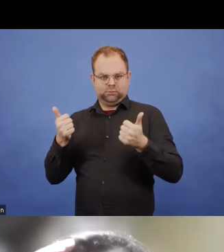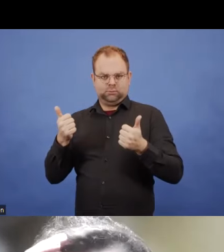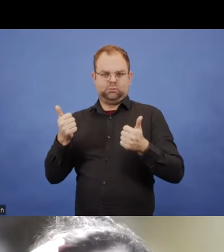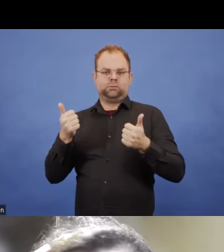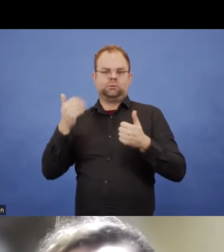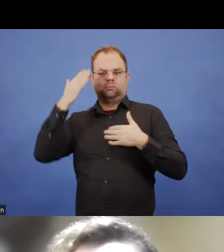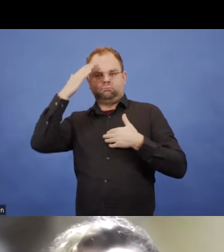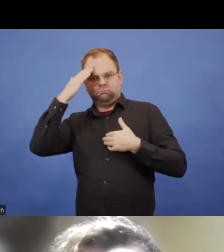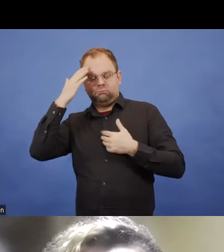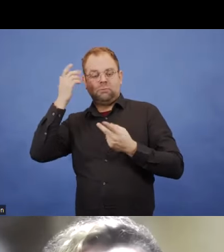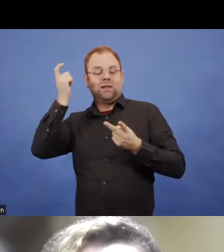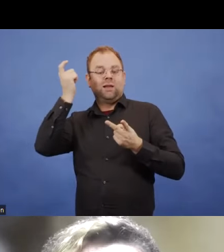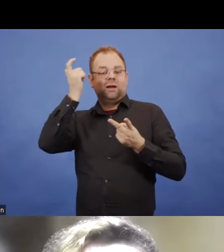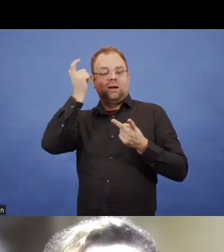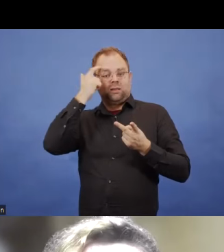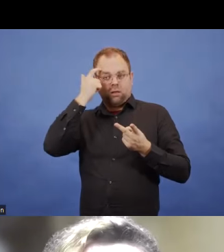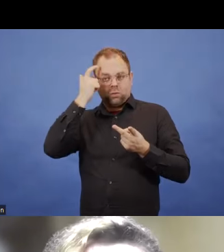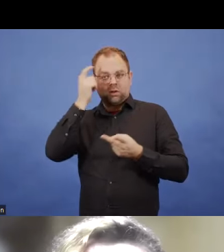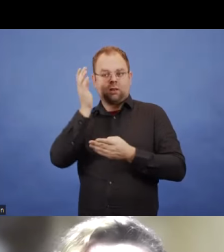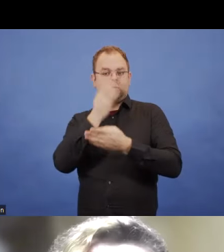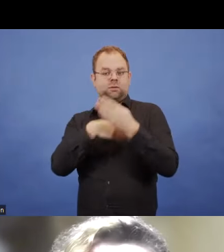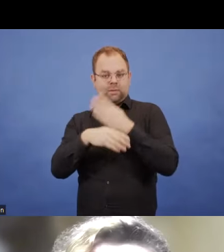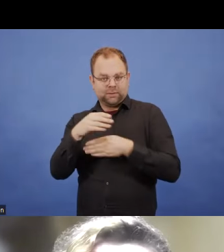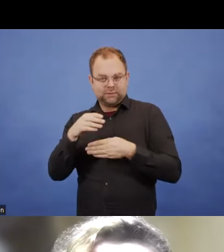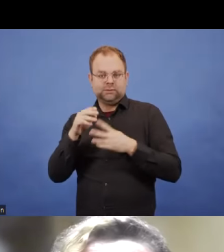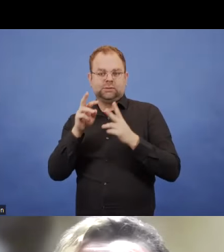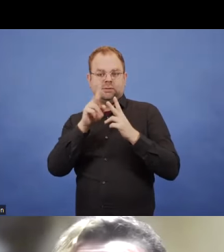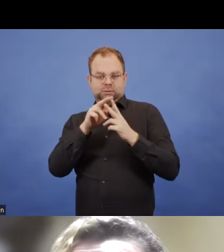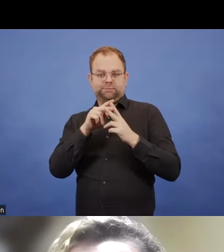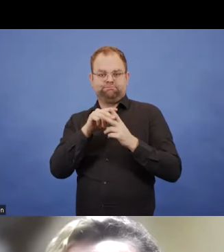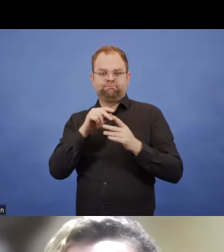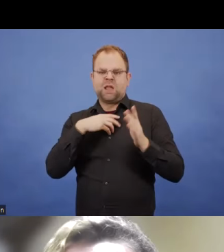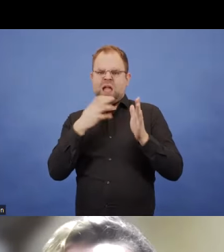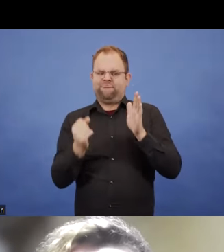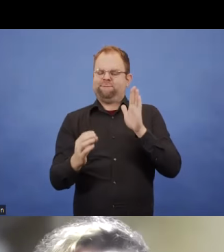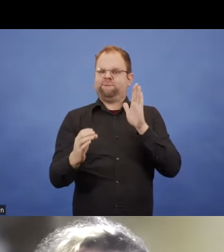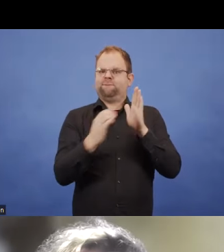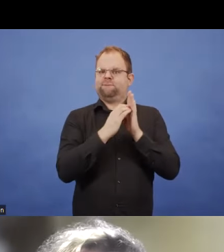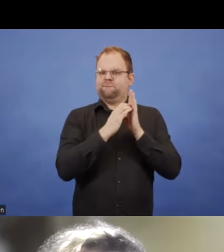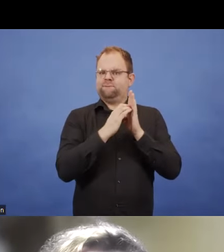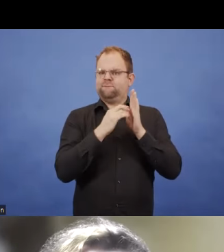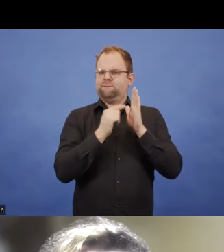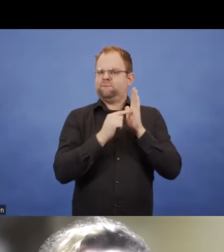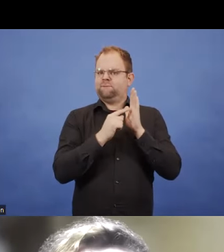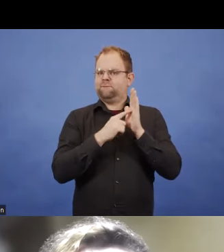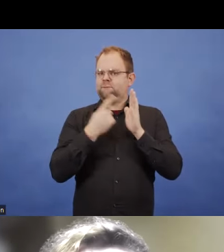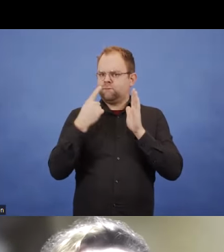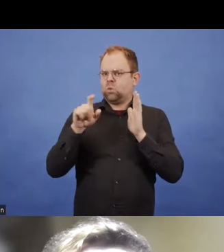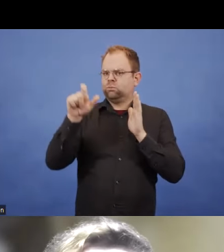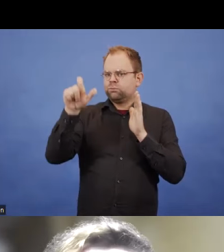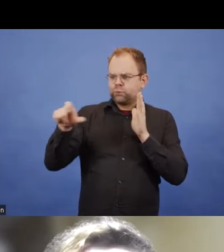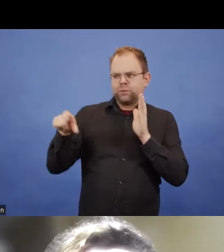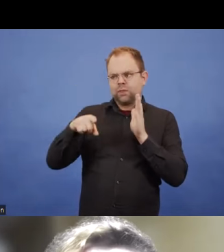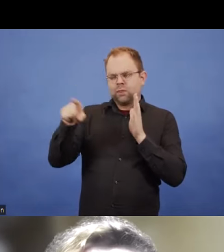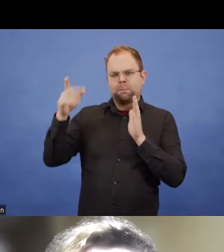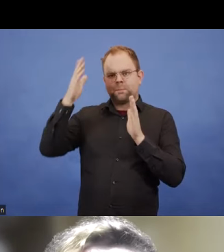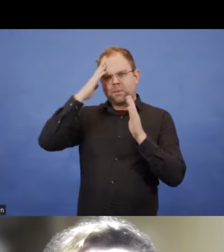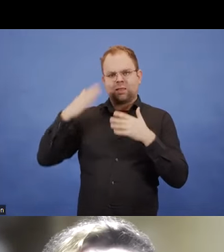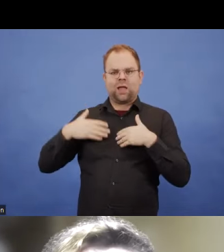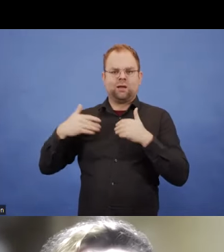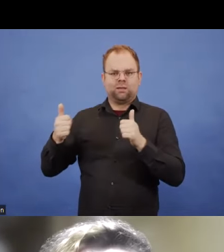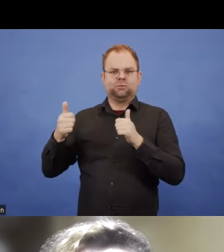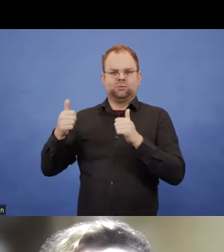mental health condition and intellectual disabilities, because as I just described the process, you can understand that this is something that